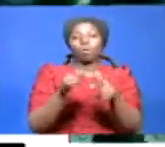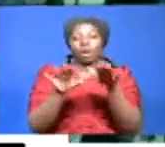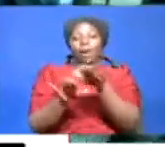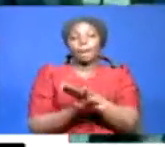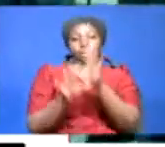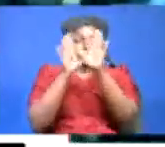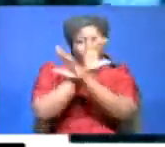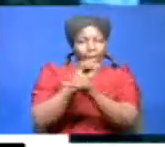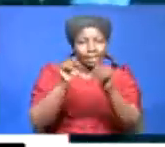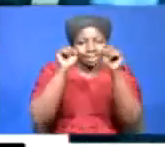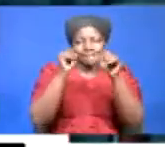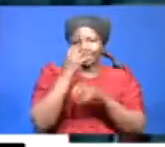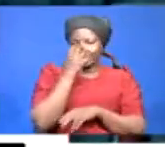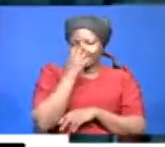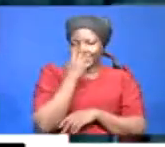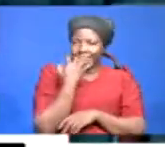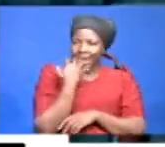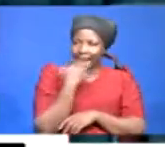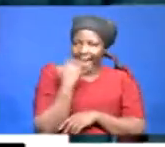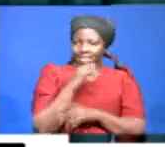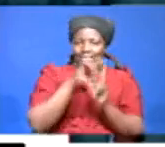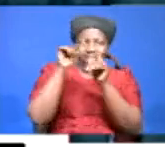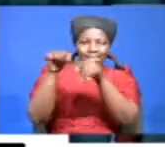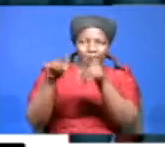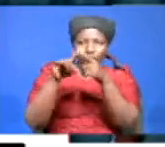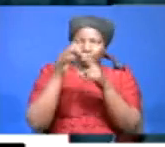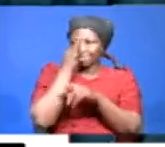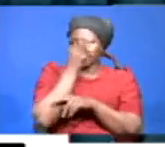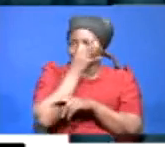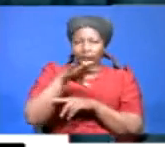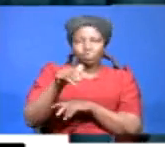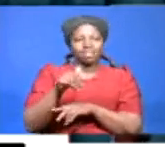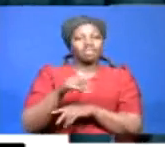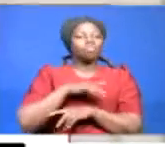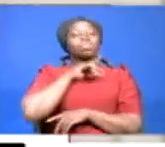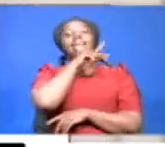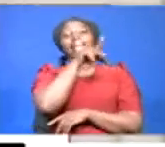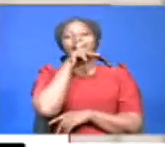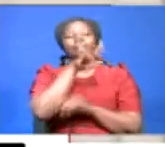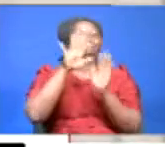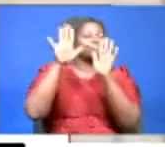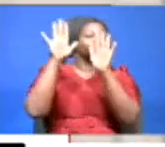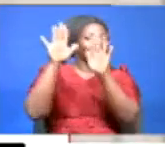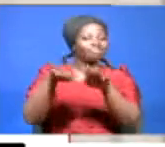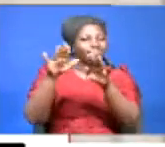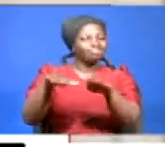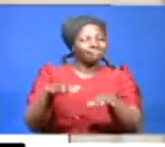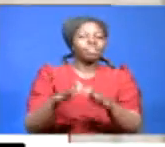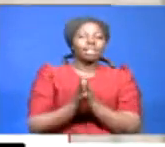Gachagua was in Nyeri County to quell the noises and set the record straight. Na governor